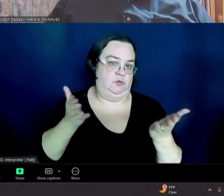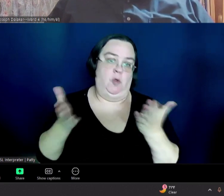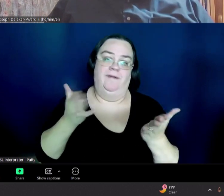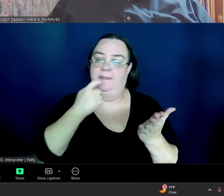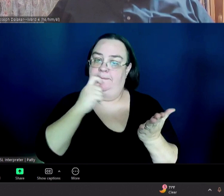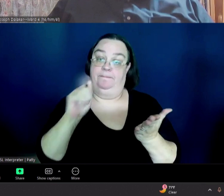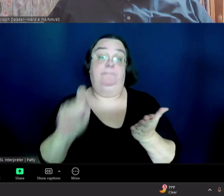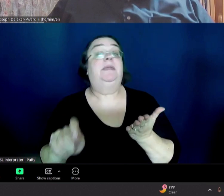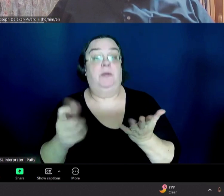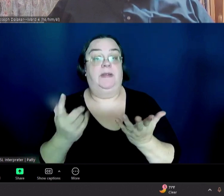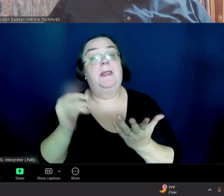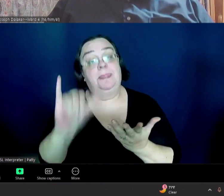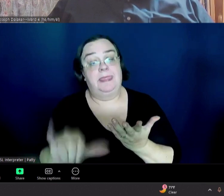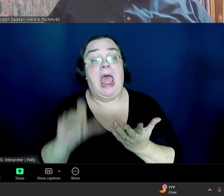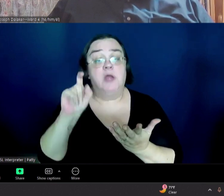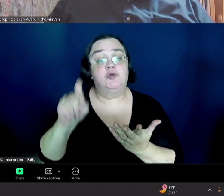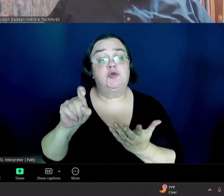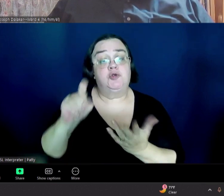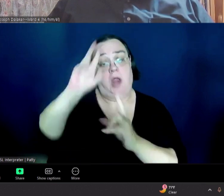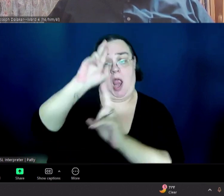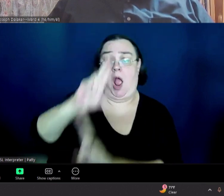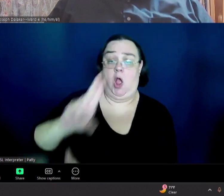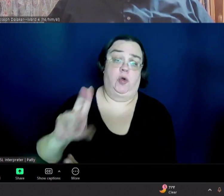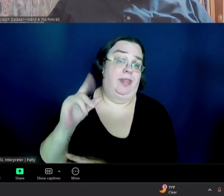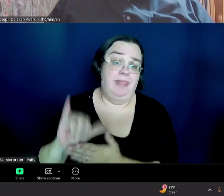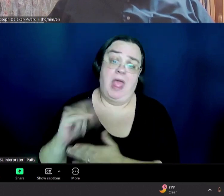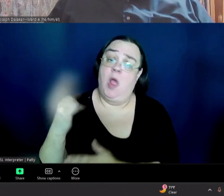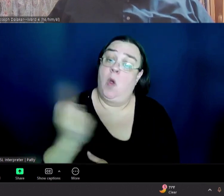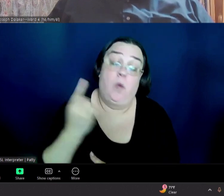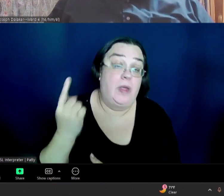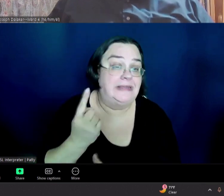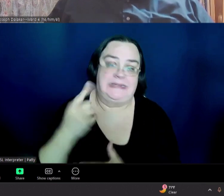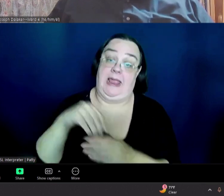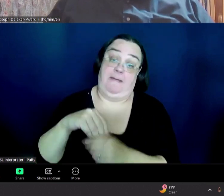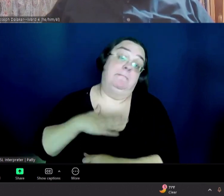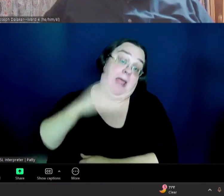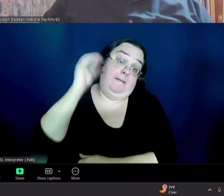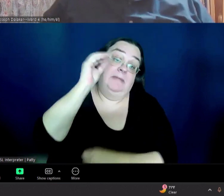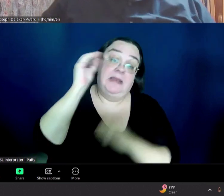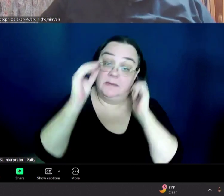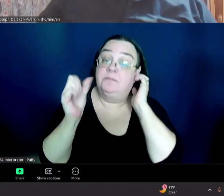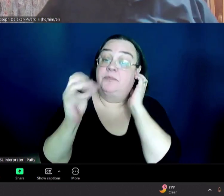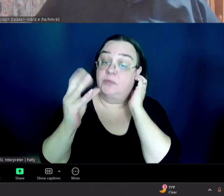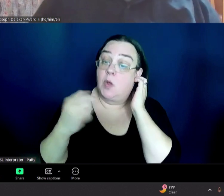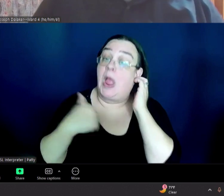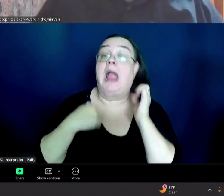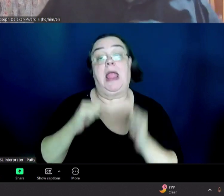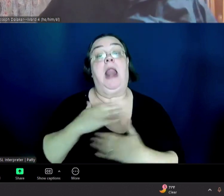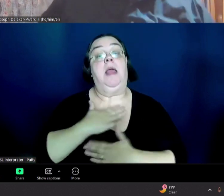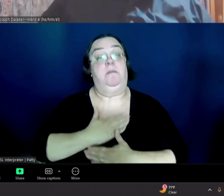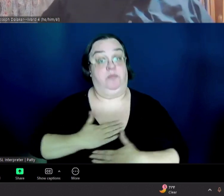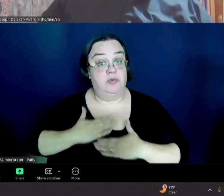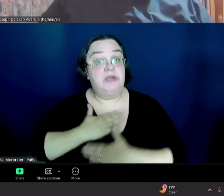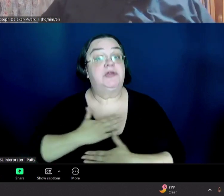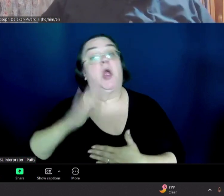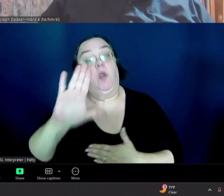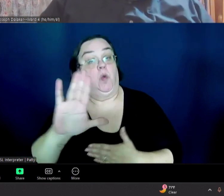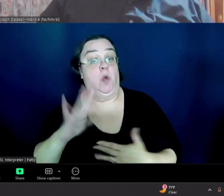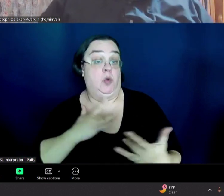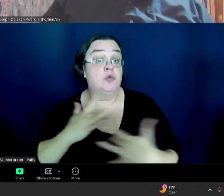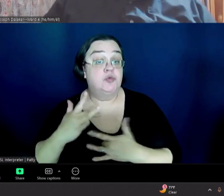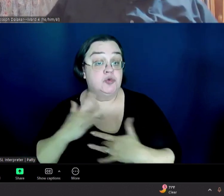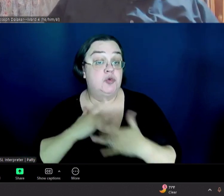And that should be honored always, in my opinion. So I can appreciate your concern with